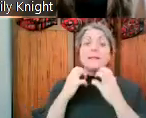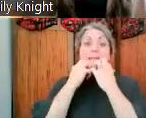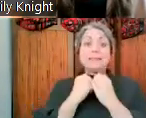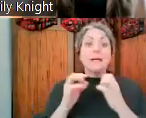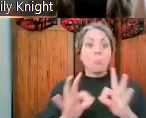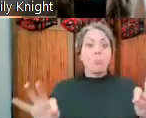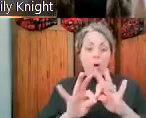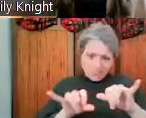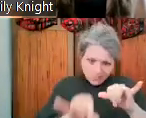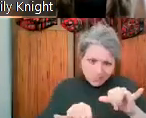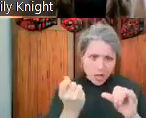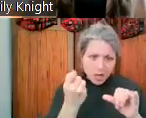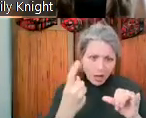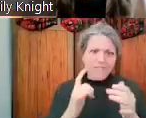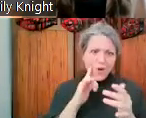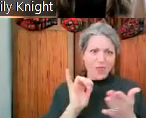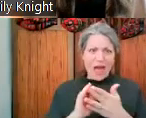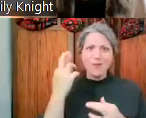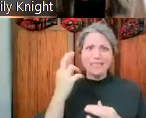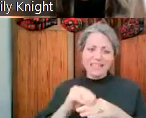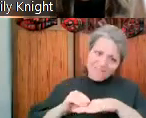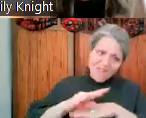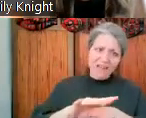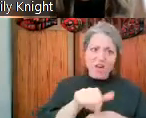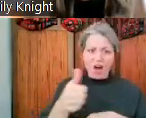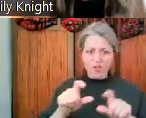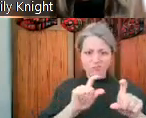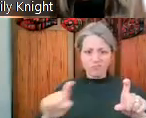to understand for those reasons as well.